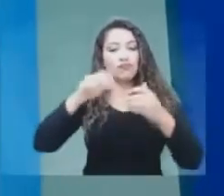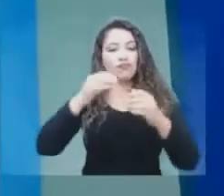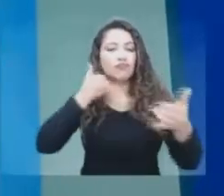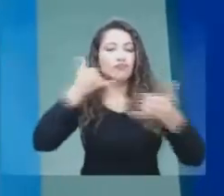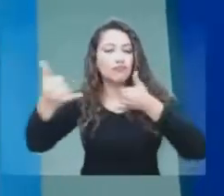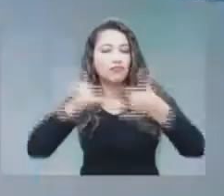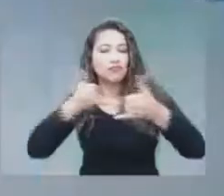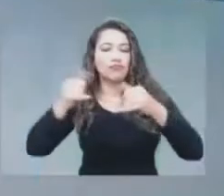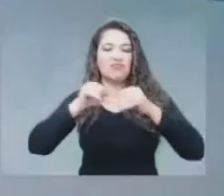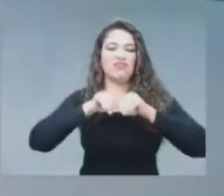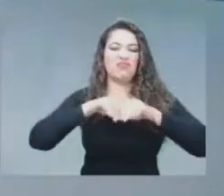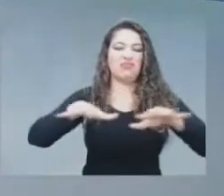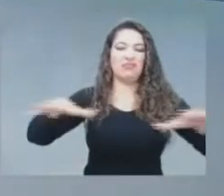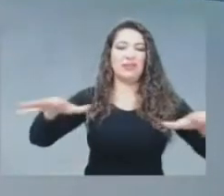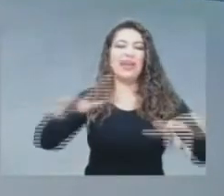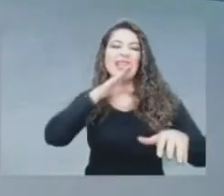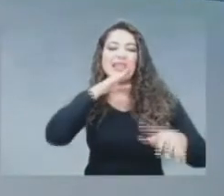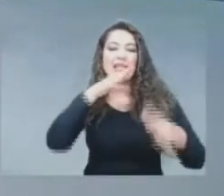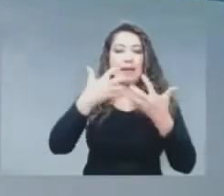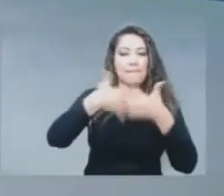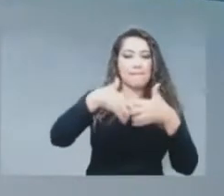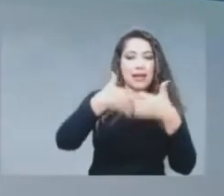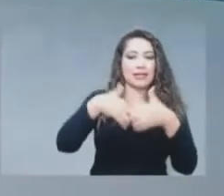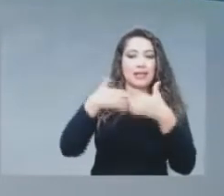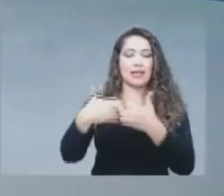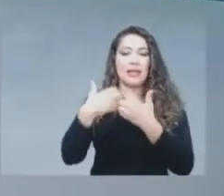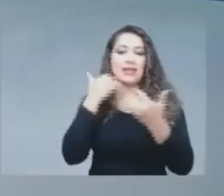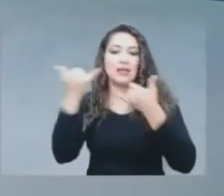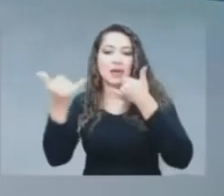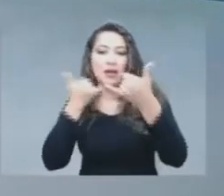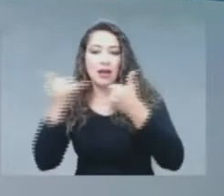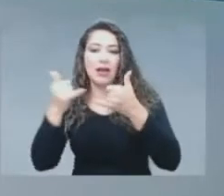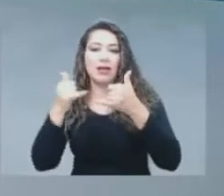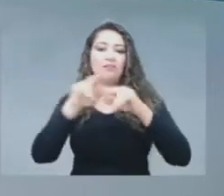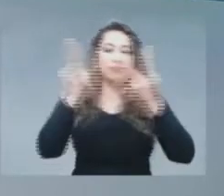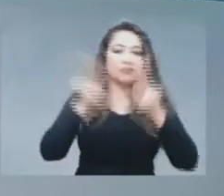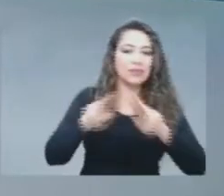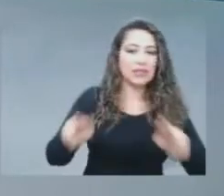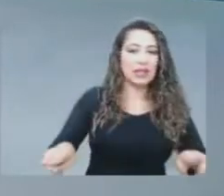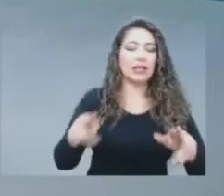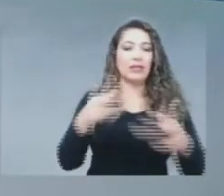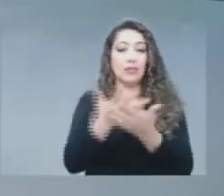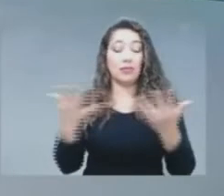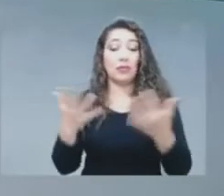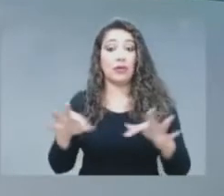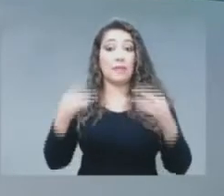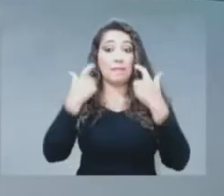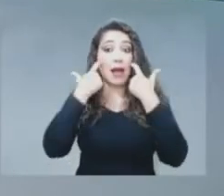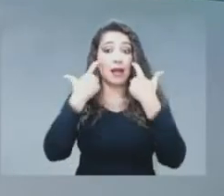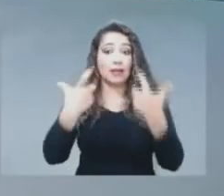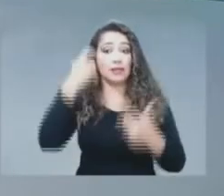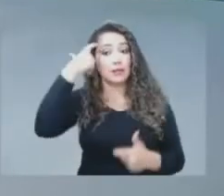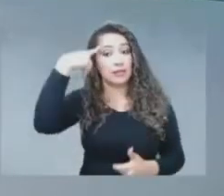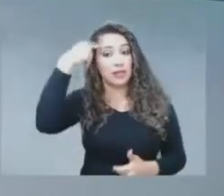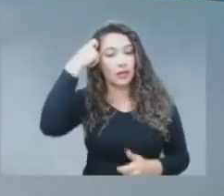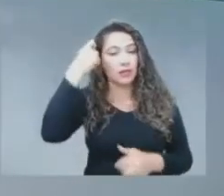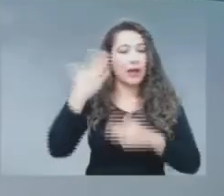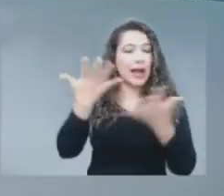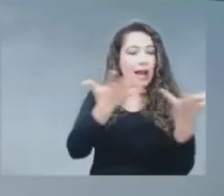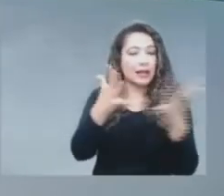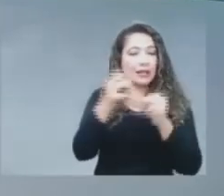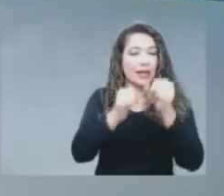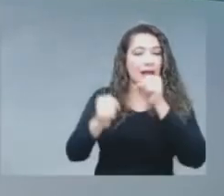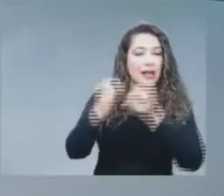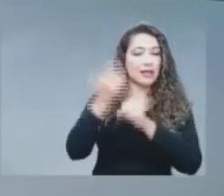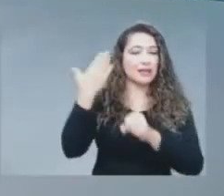network providers and services, the operators. Here we're going to have a situation that I deem that is actually very similar to what we have in the 90s when